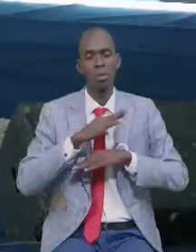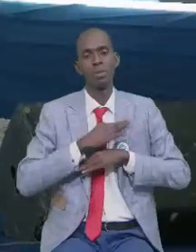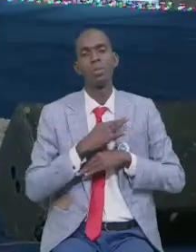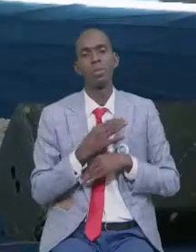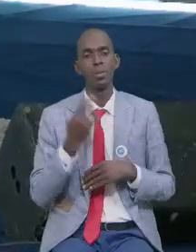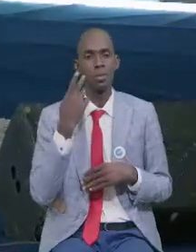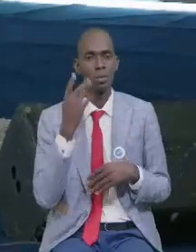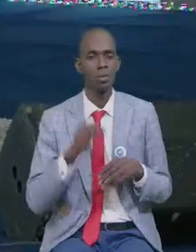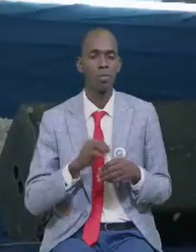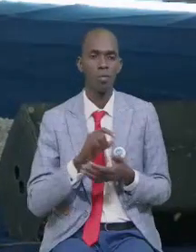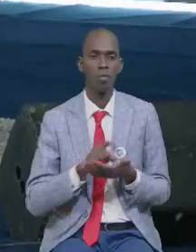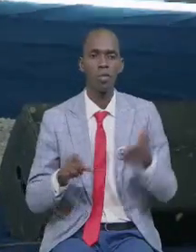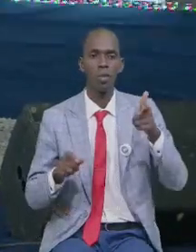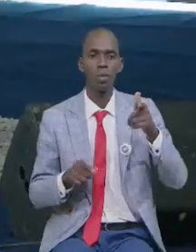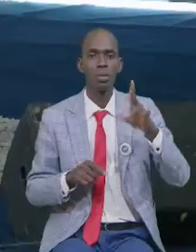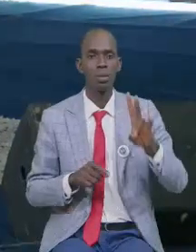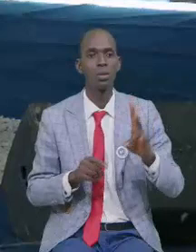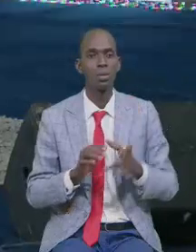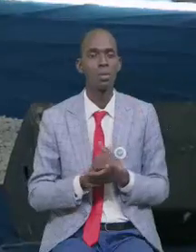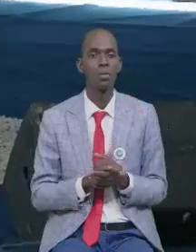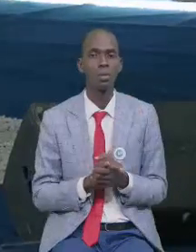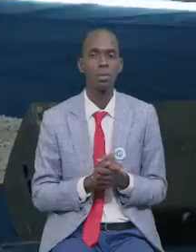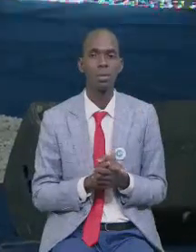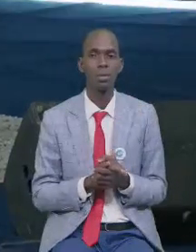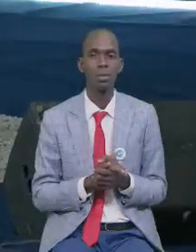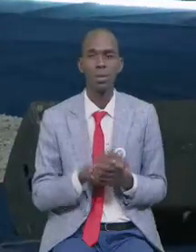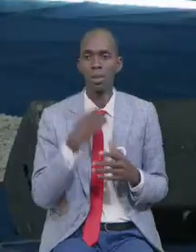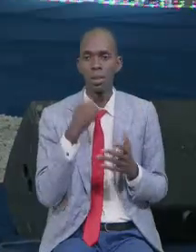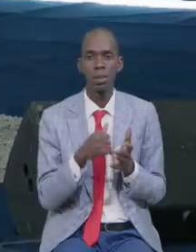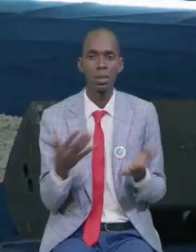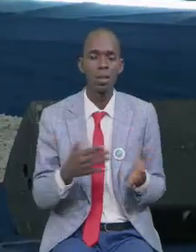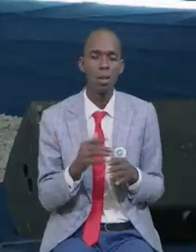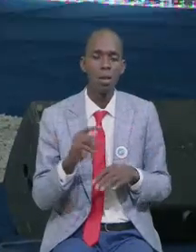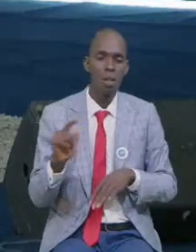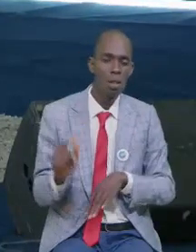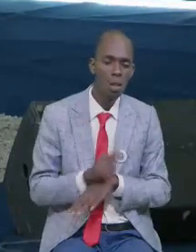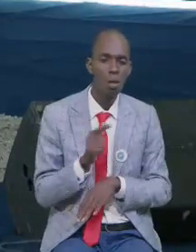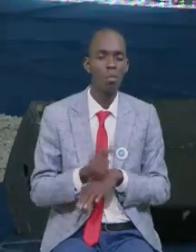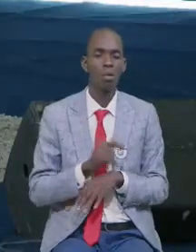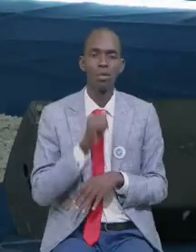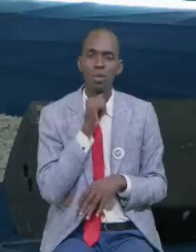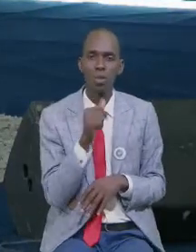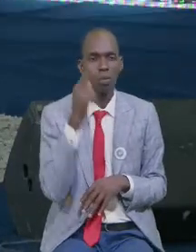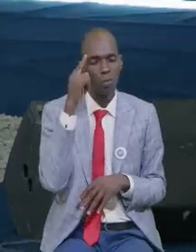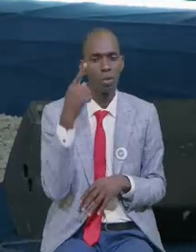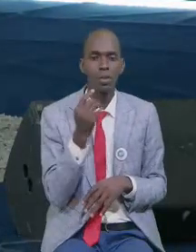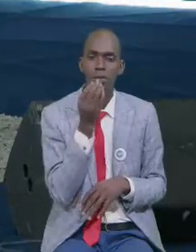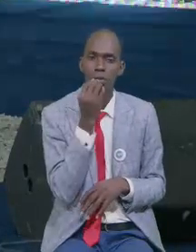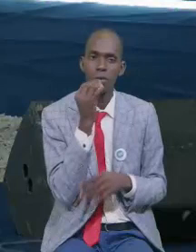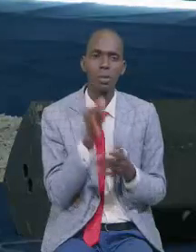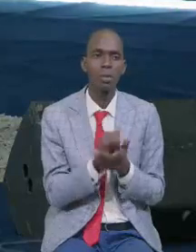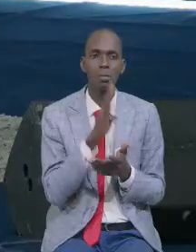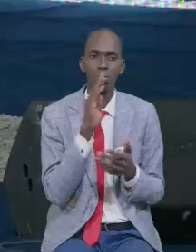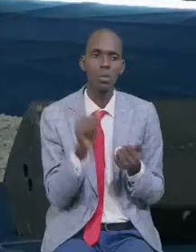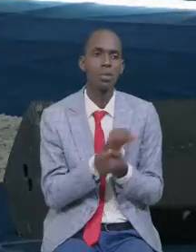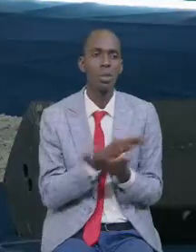in verse 27, it says, labor not for the meat which perisheth, but